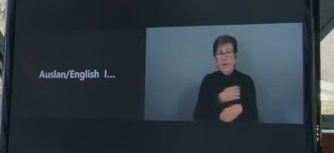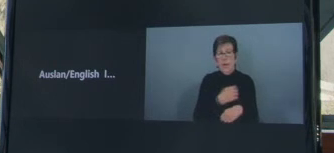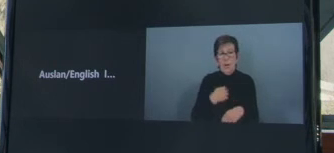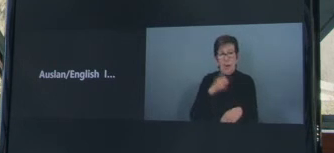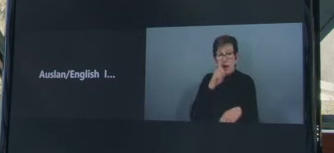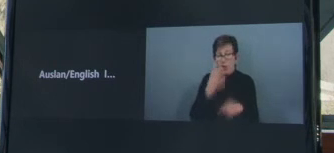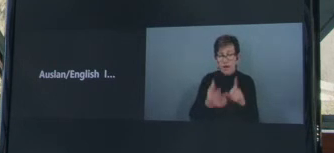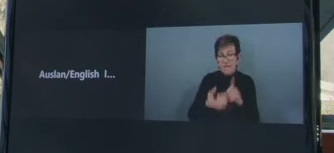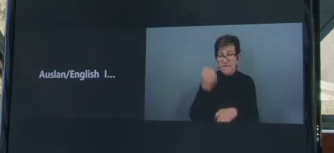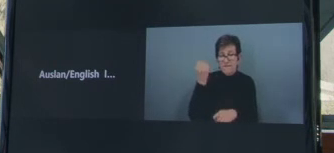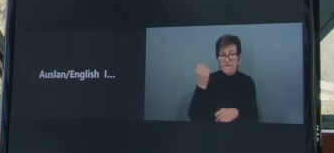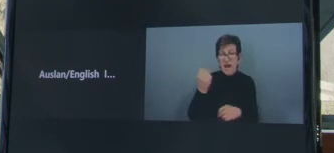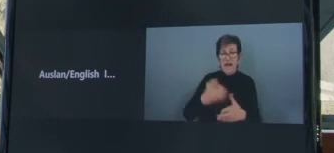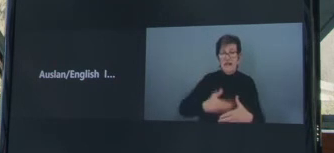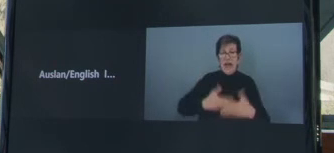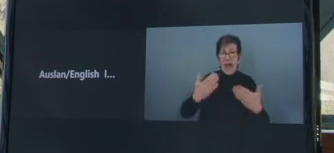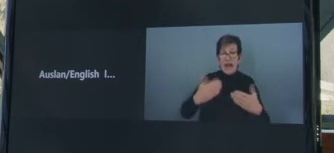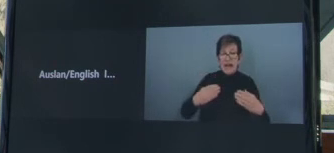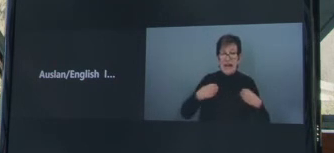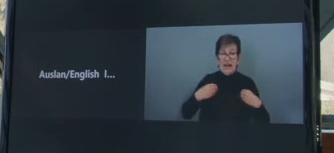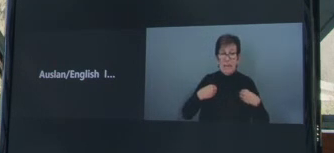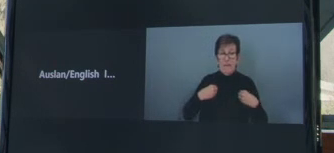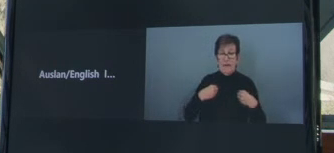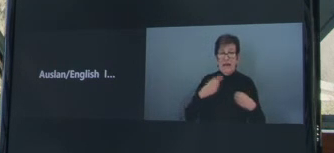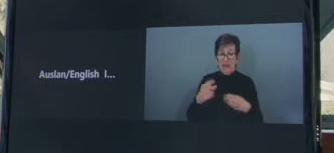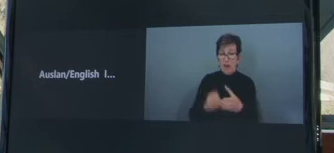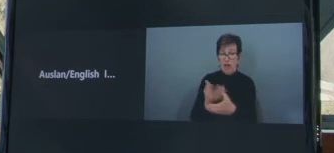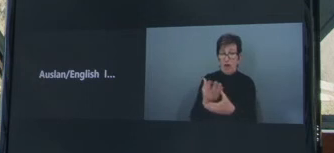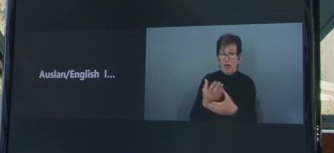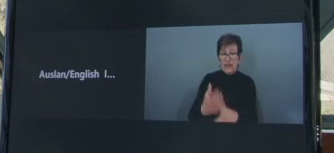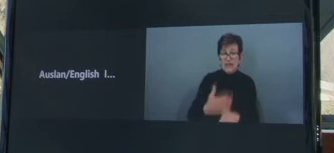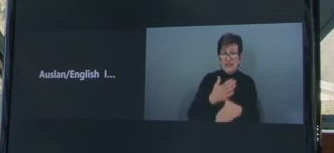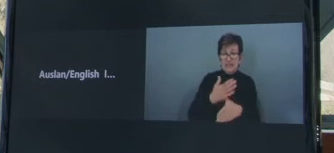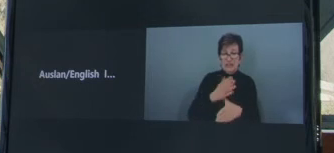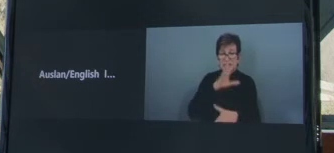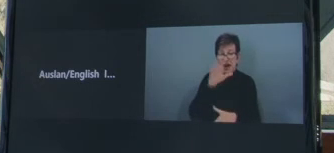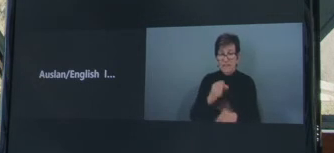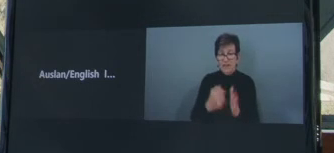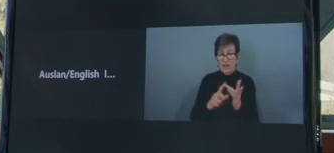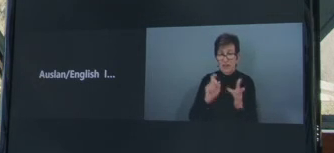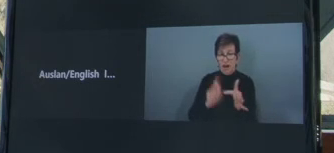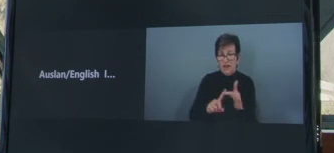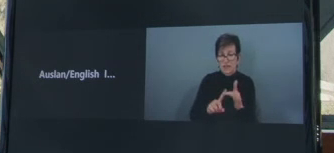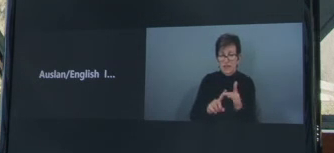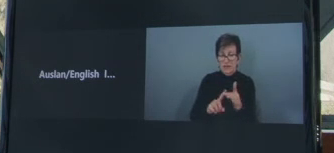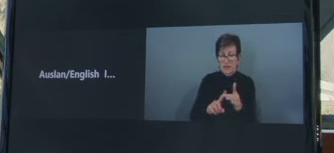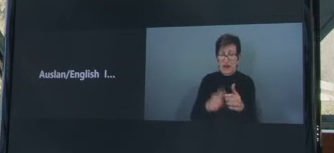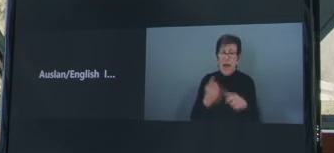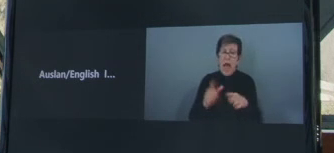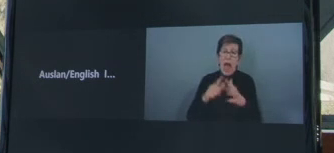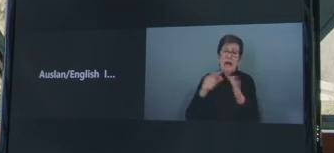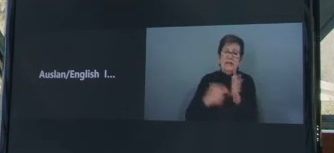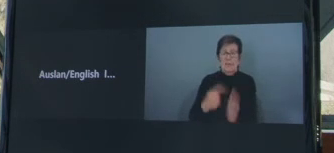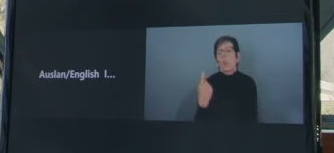indigenous African rice at scale except one, which is really tragic because if you think about our rice on the